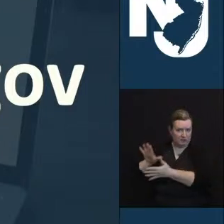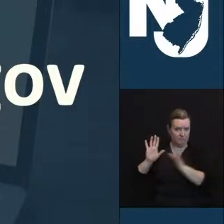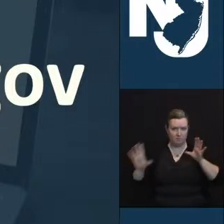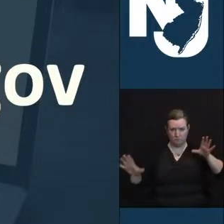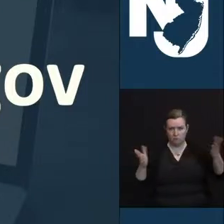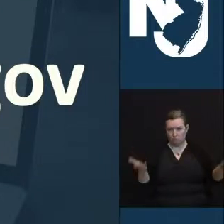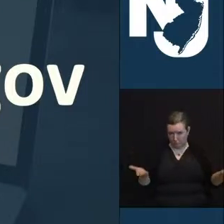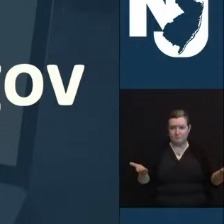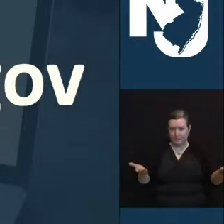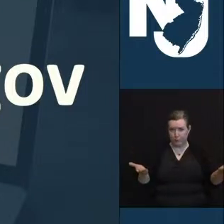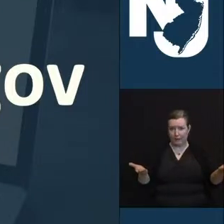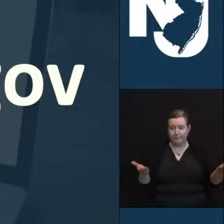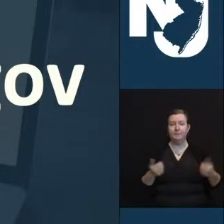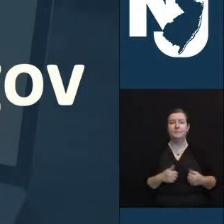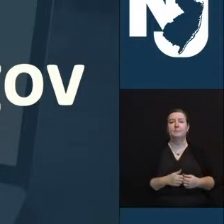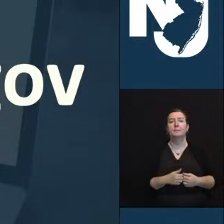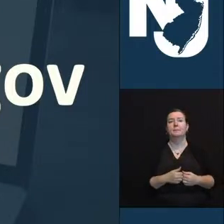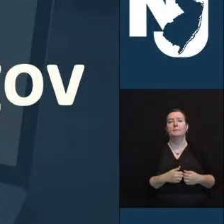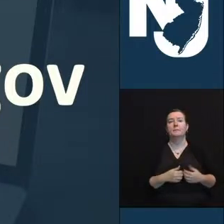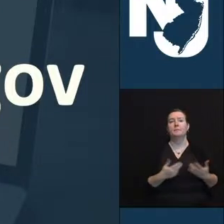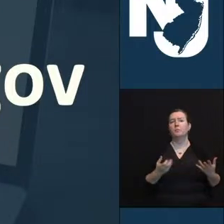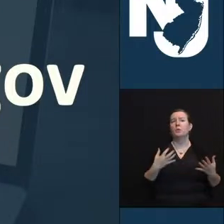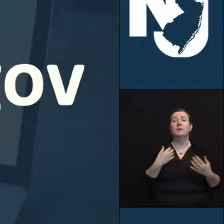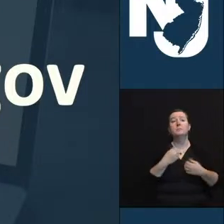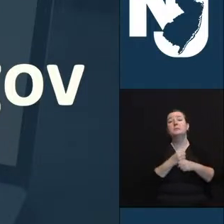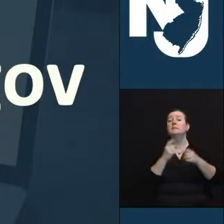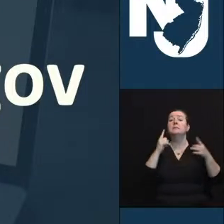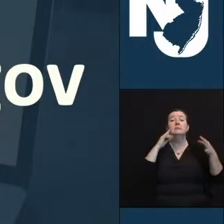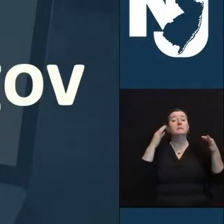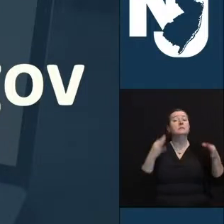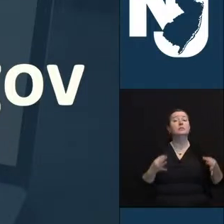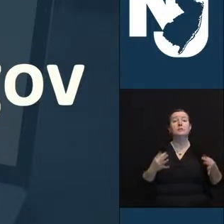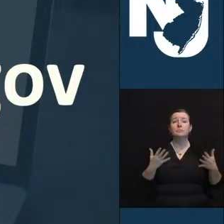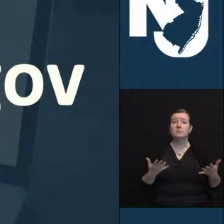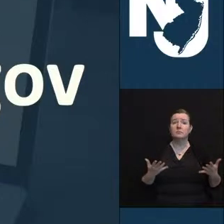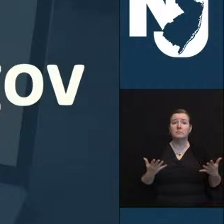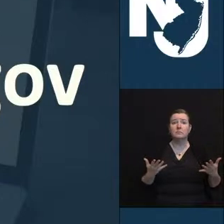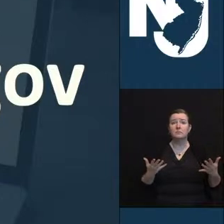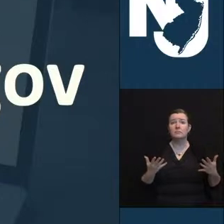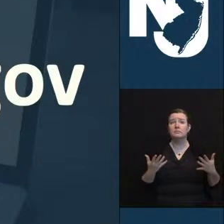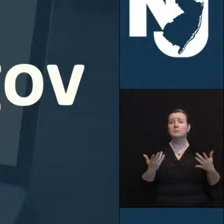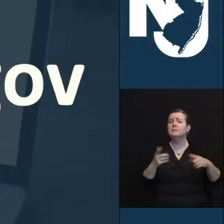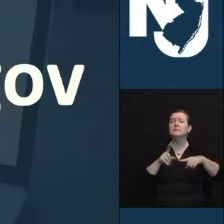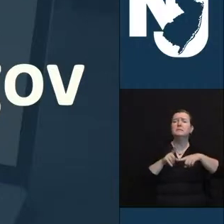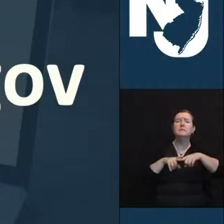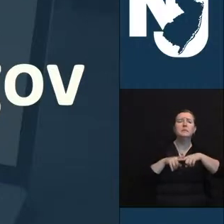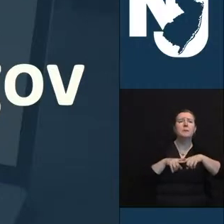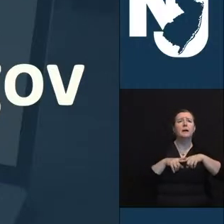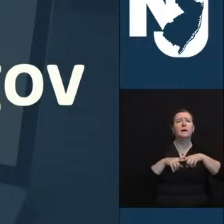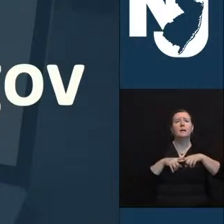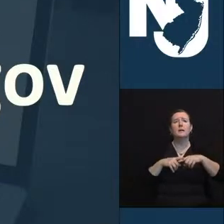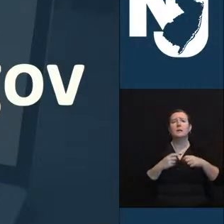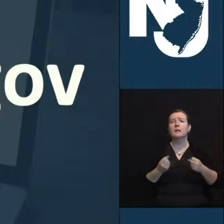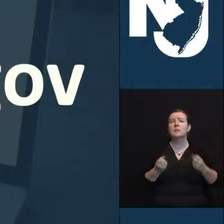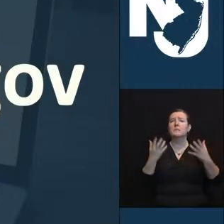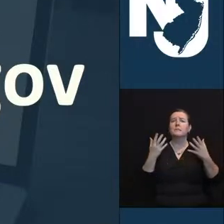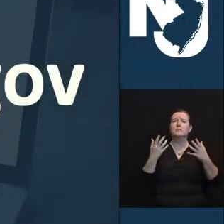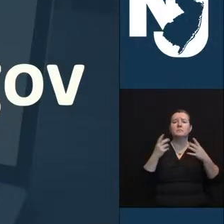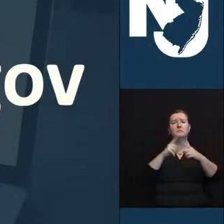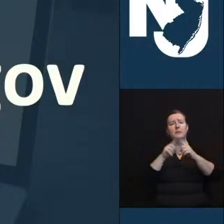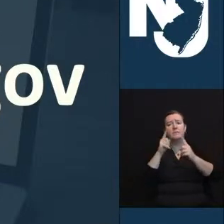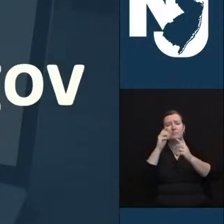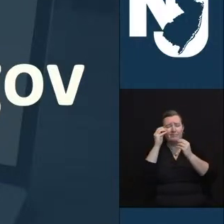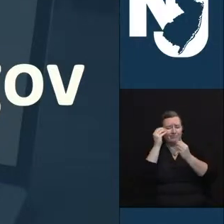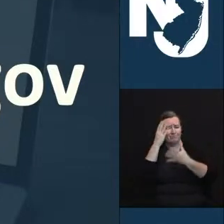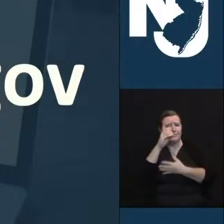said many times before, we make decisions based on a number of data points and a number of viewpoints. And in that means that two